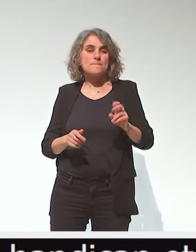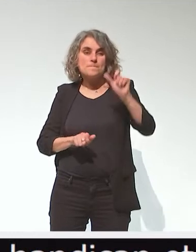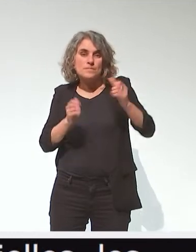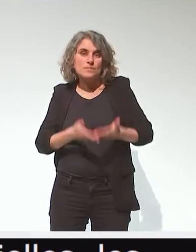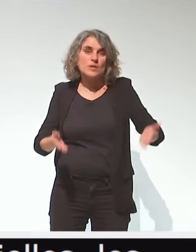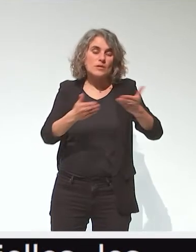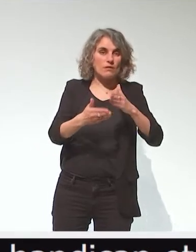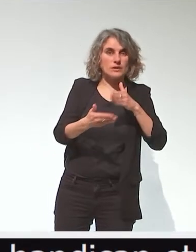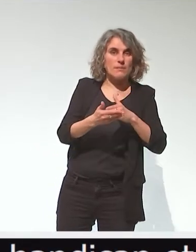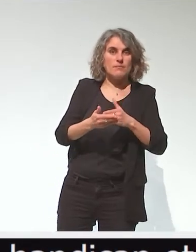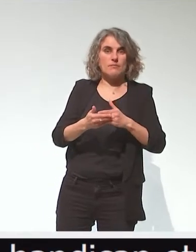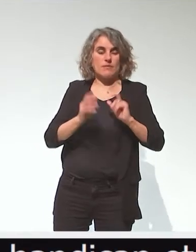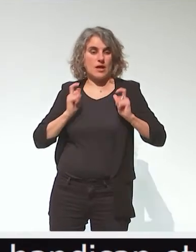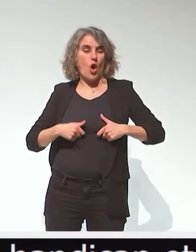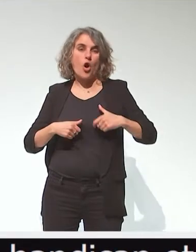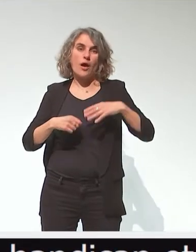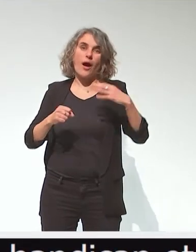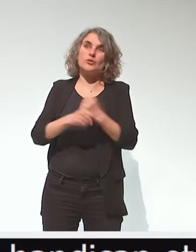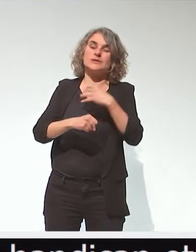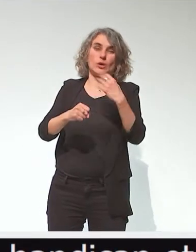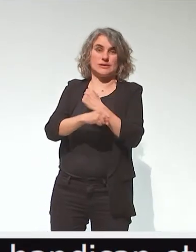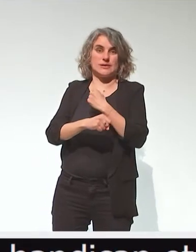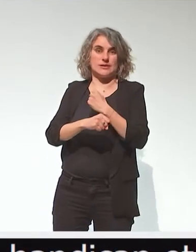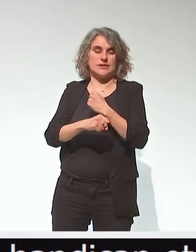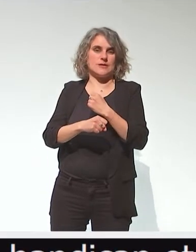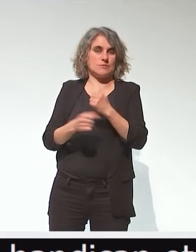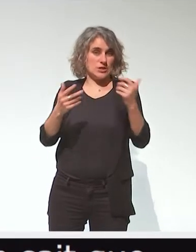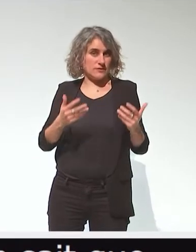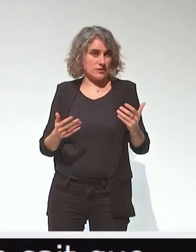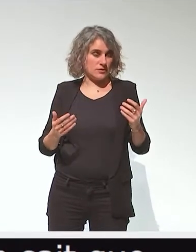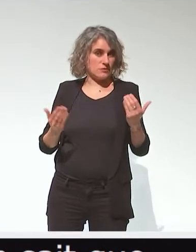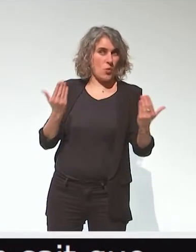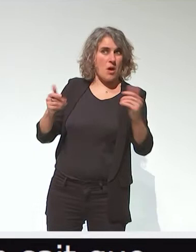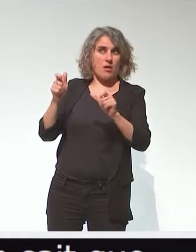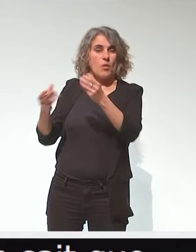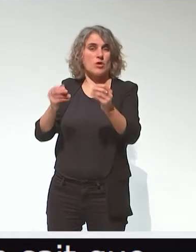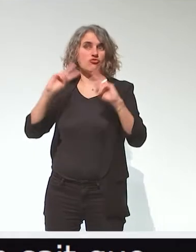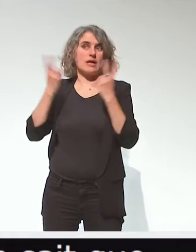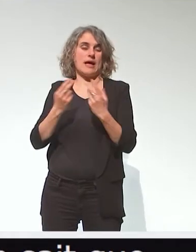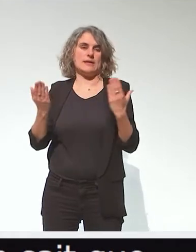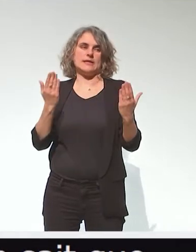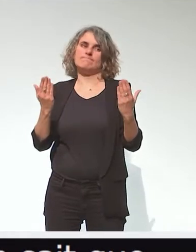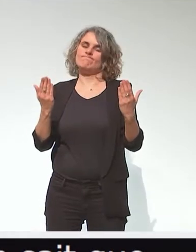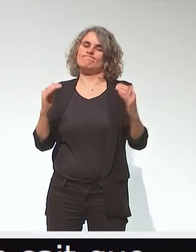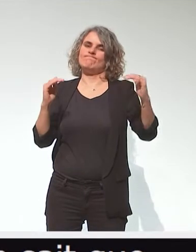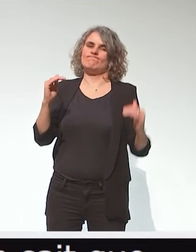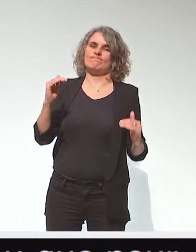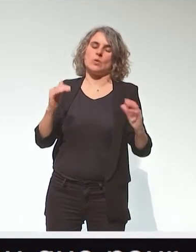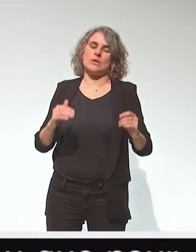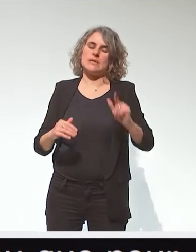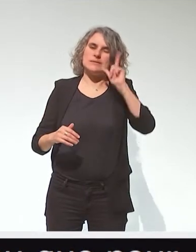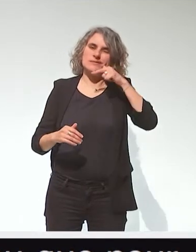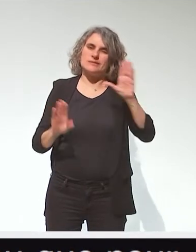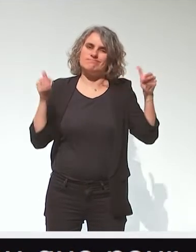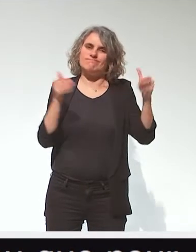that success at school isn't on a par with the more mainstream members of the population,